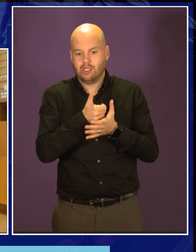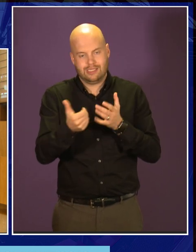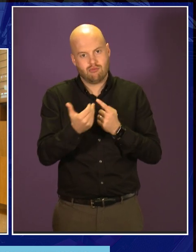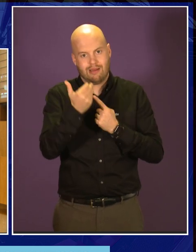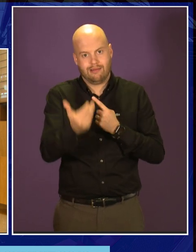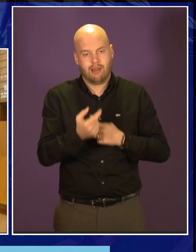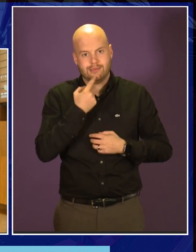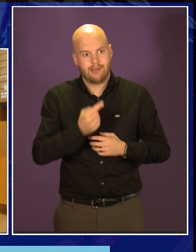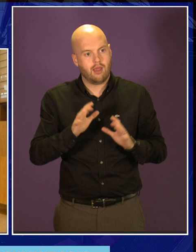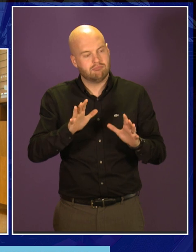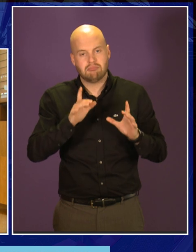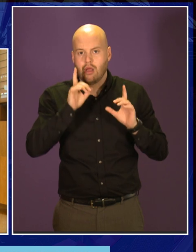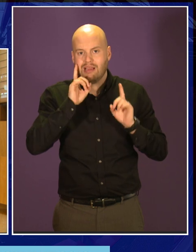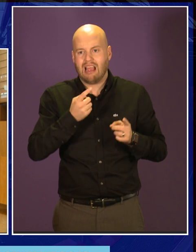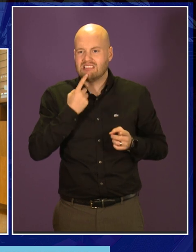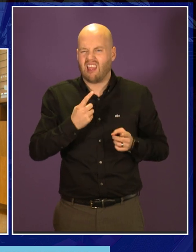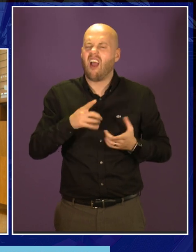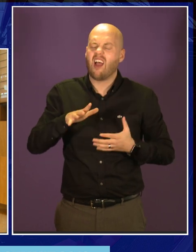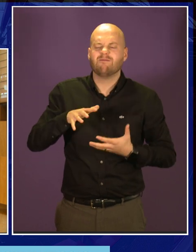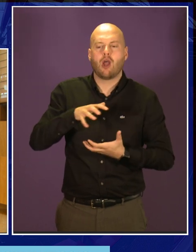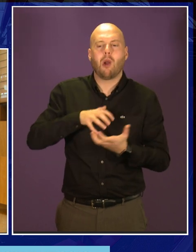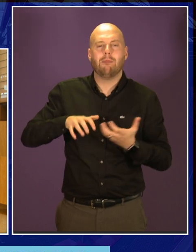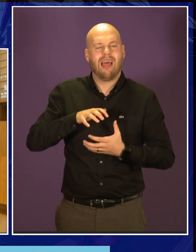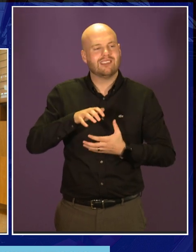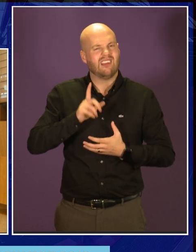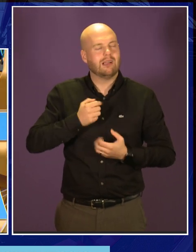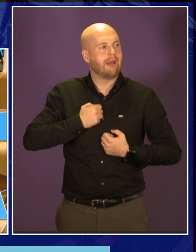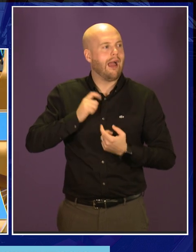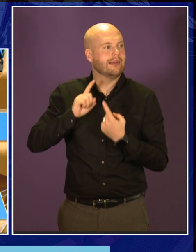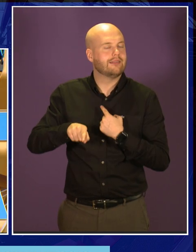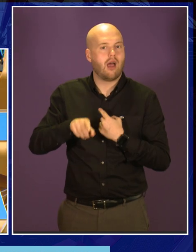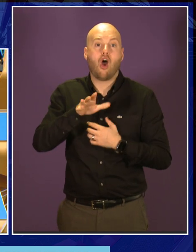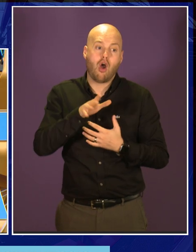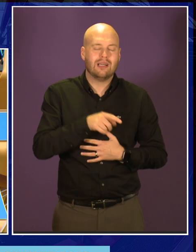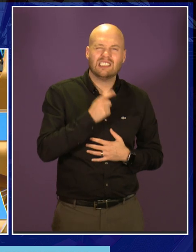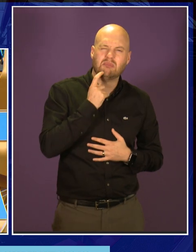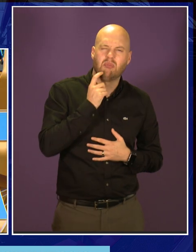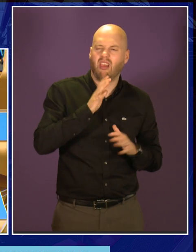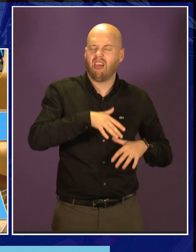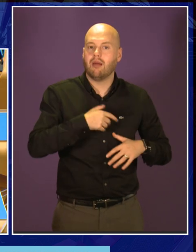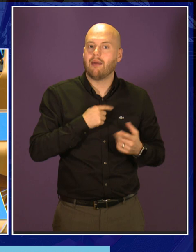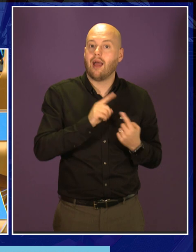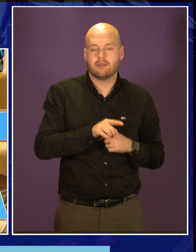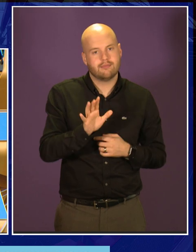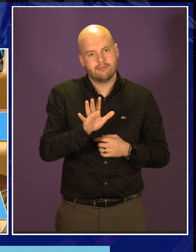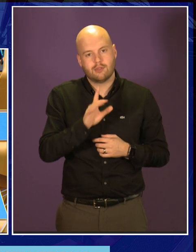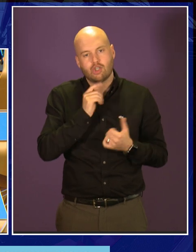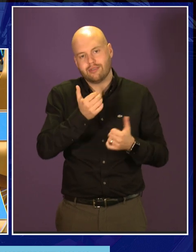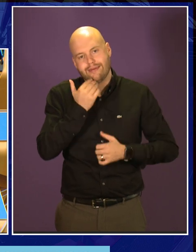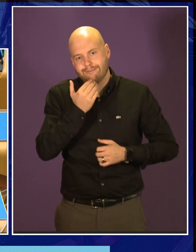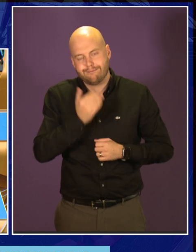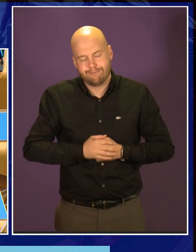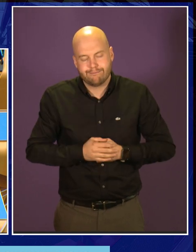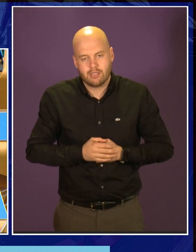cannot say that only complexity is the answer or only simplicity is the answer. So to that effect, some of the research questions and things we